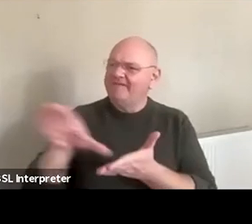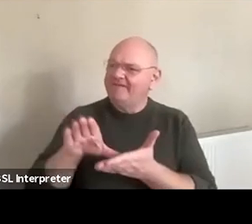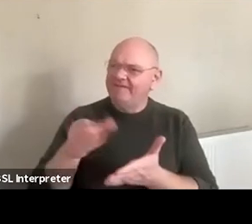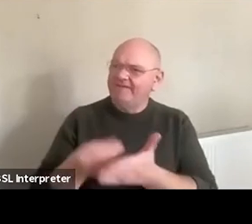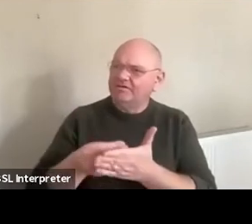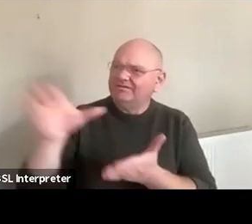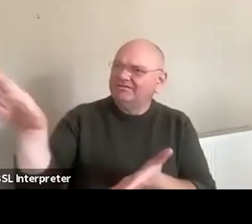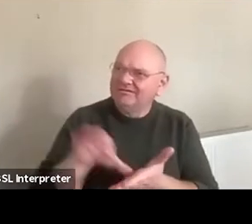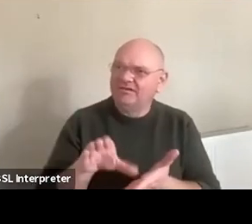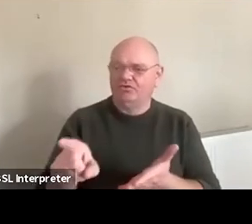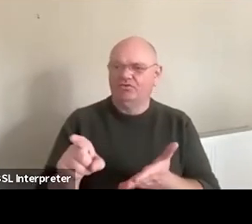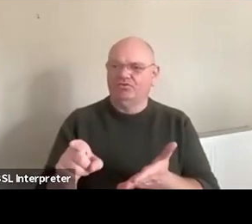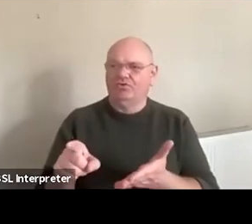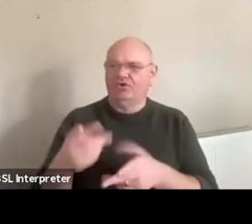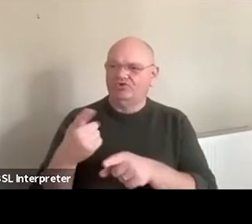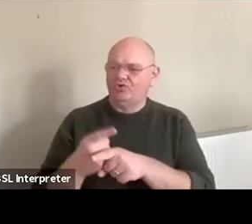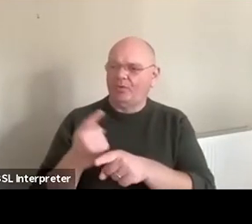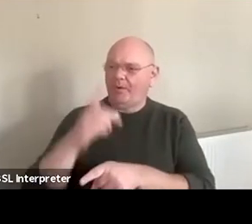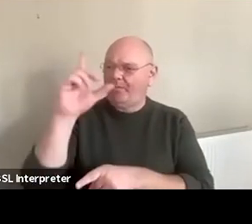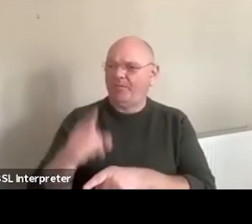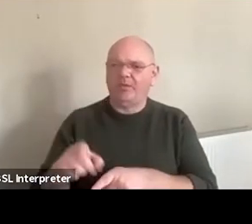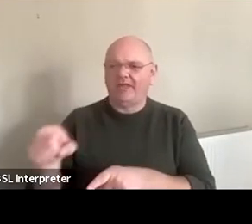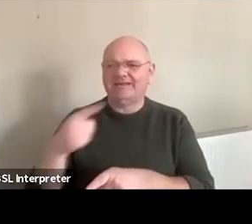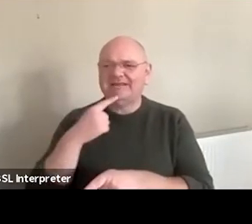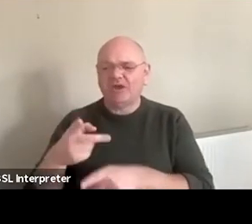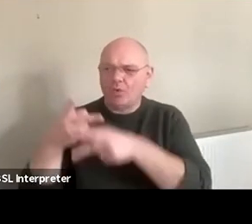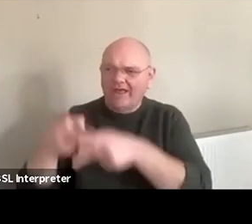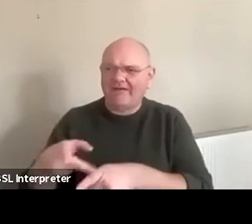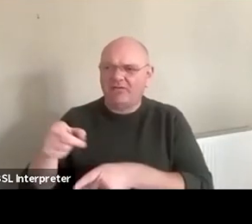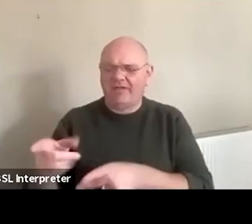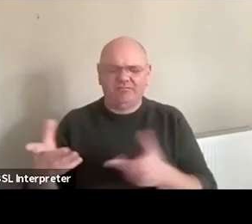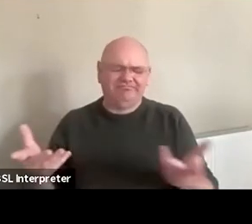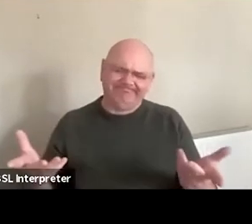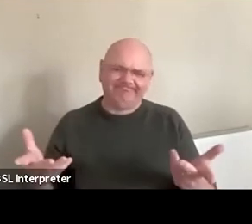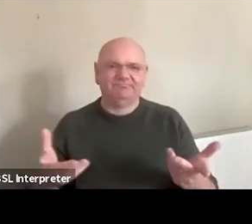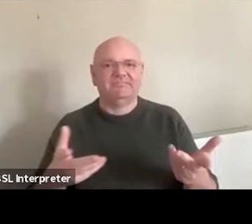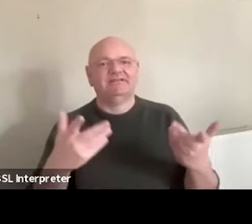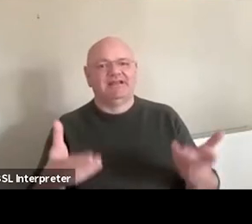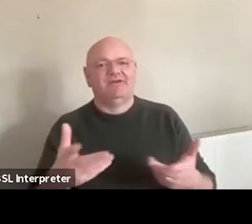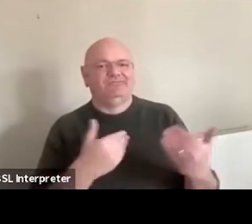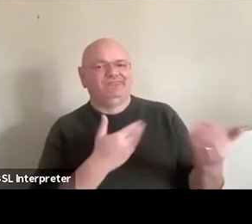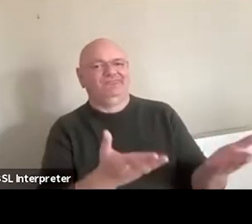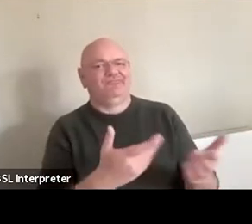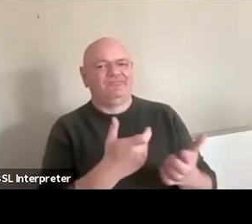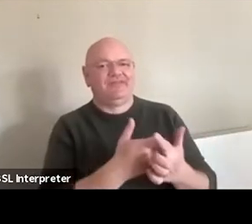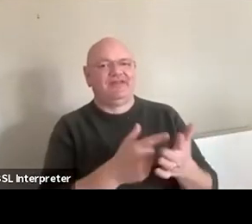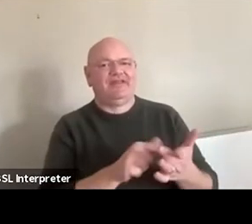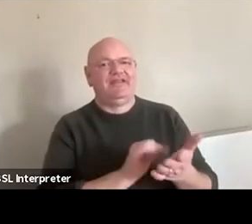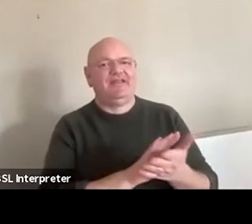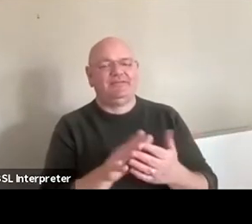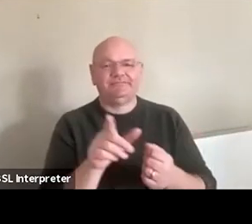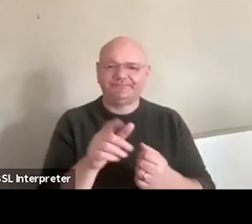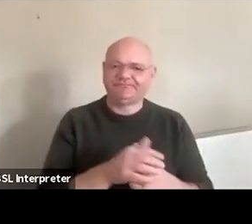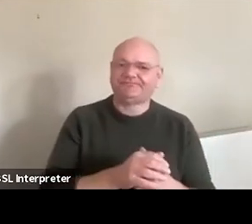about, isn't it? Over to you, Keith. Yeah, well, it's tempting, isn't it, as well, to I often